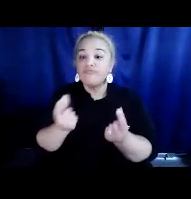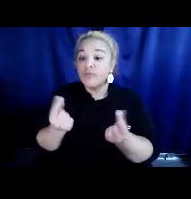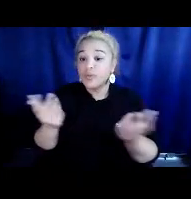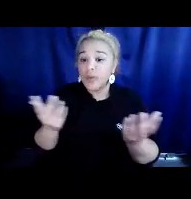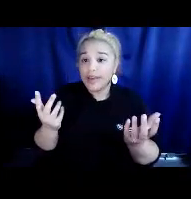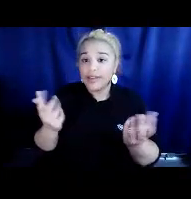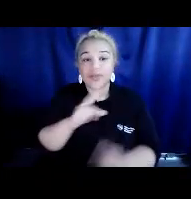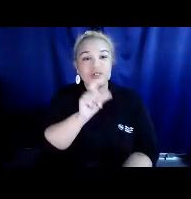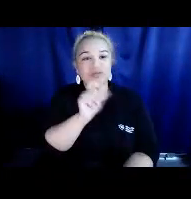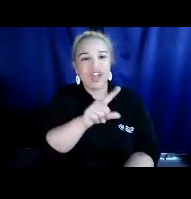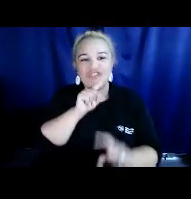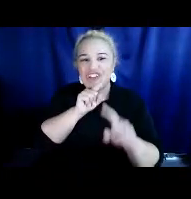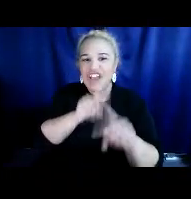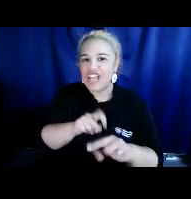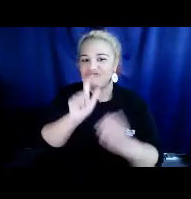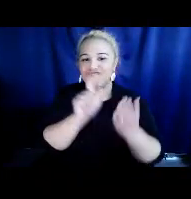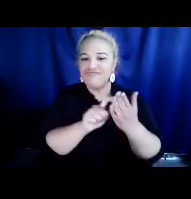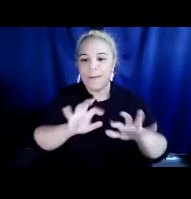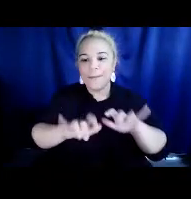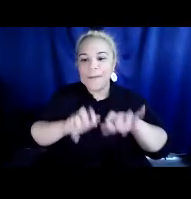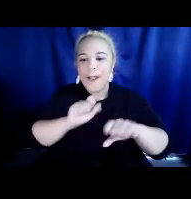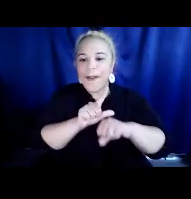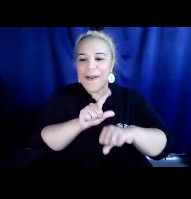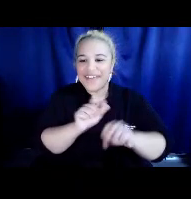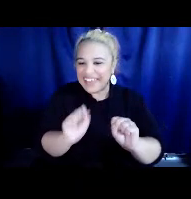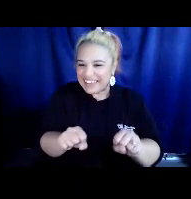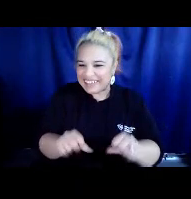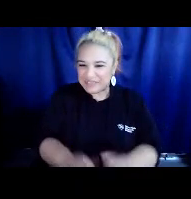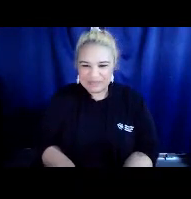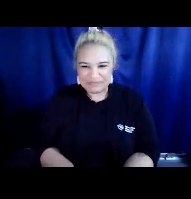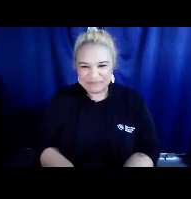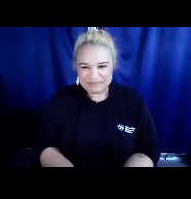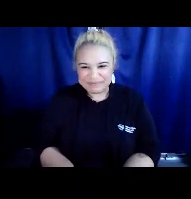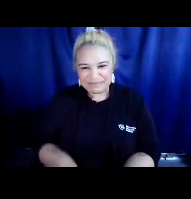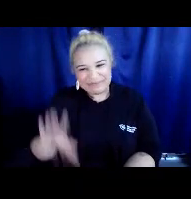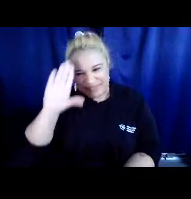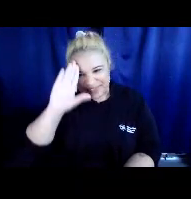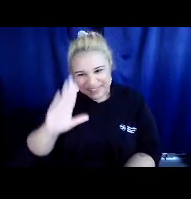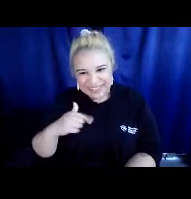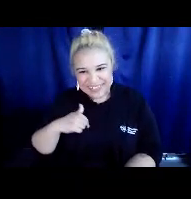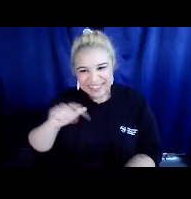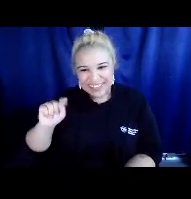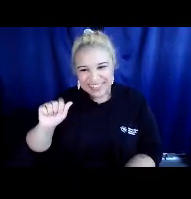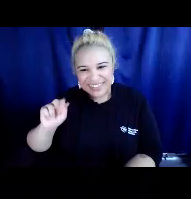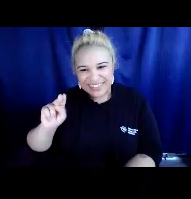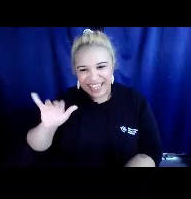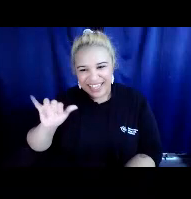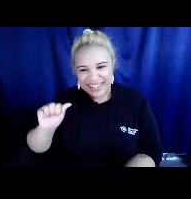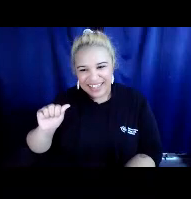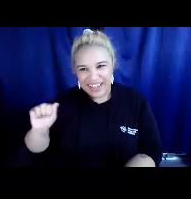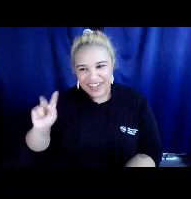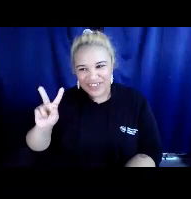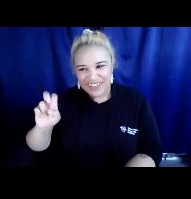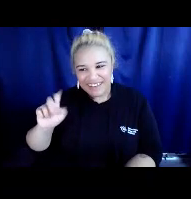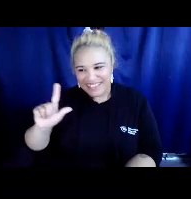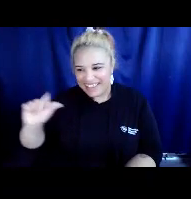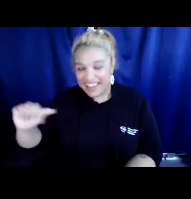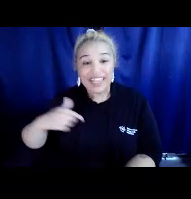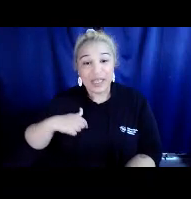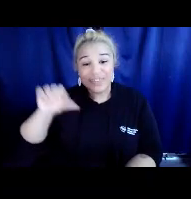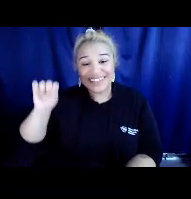My name is Tanya Vela, and I am the Southeast Accessible Ohio Specialist. Today's presentation